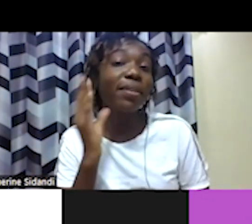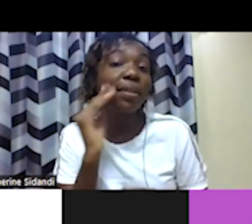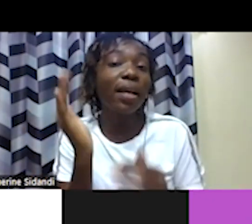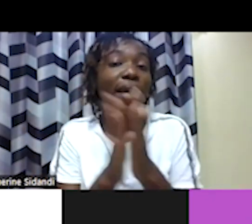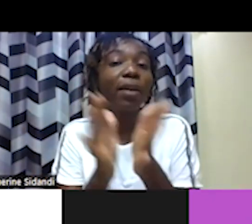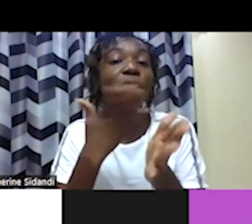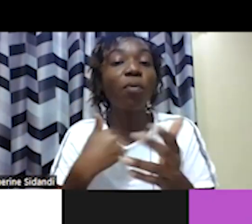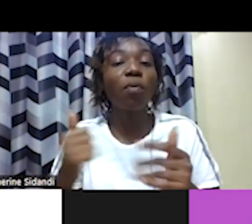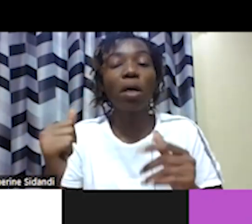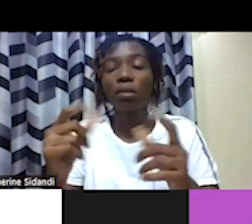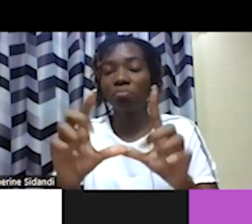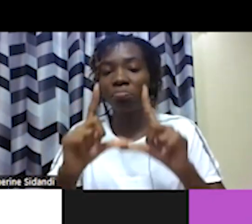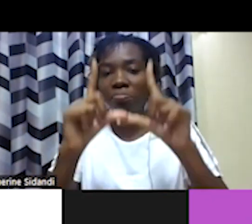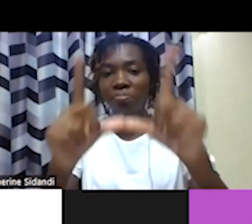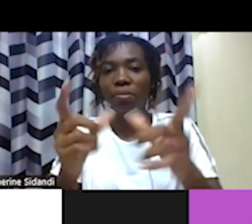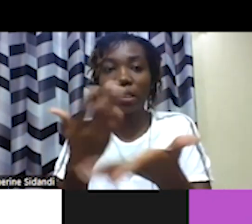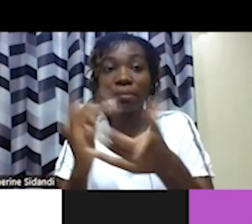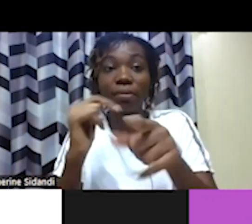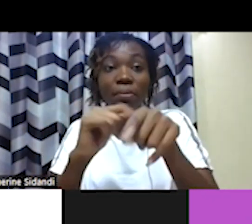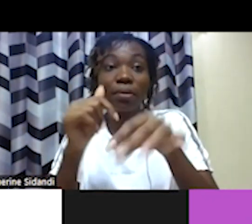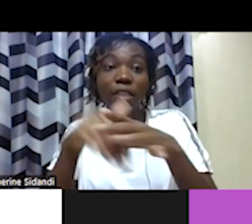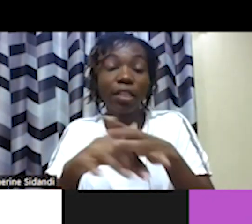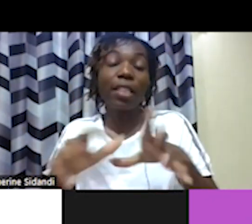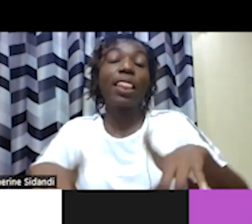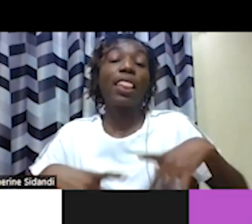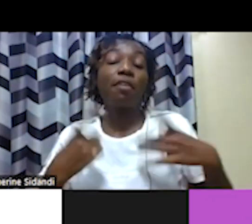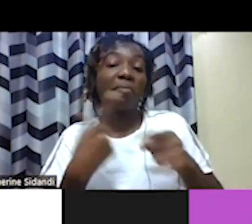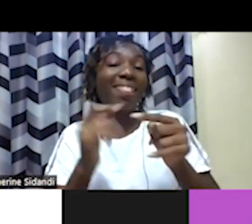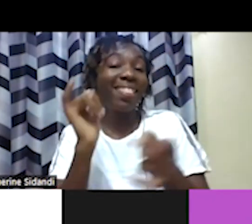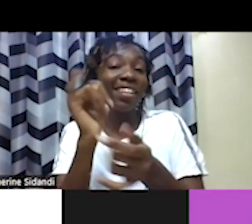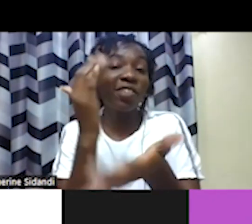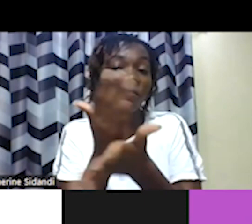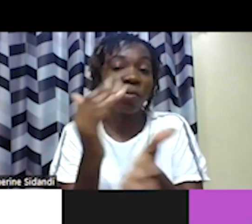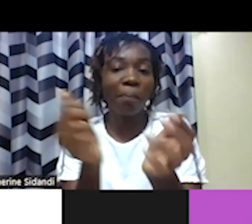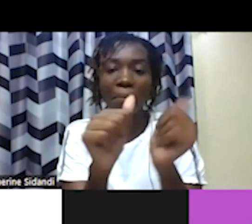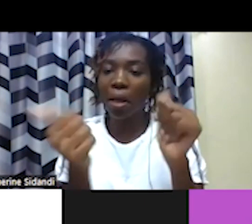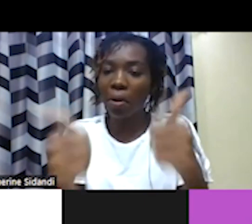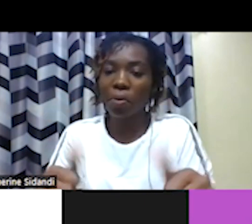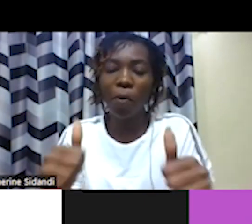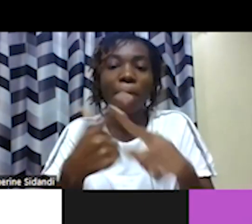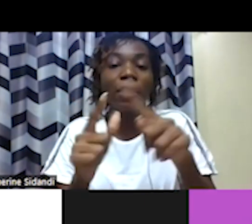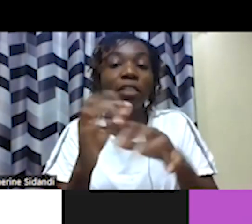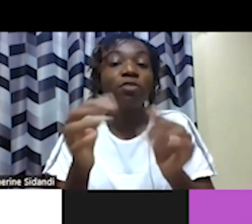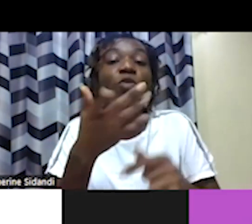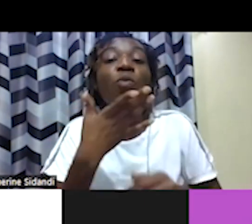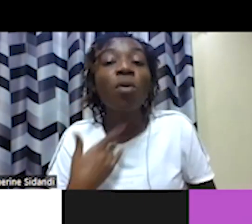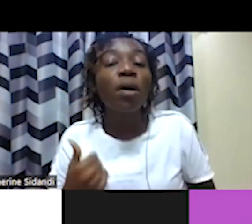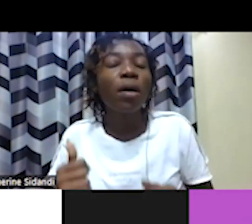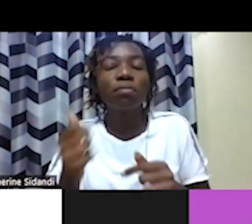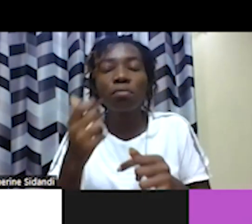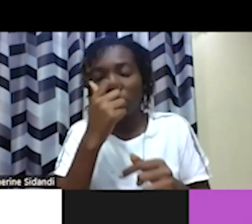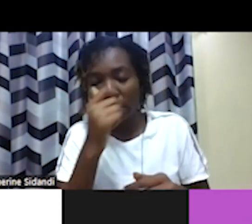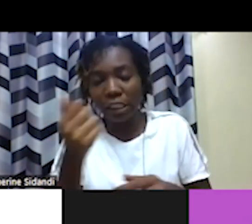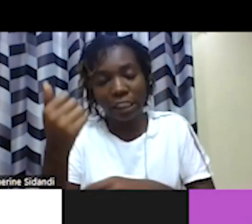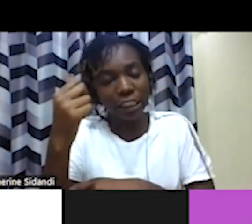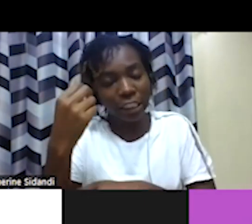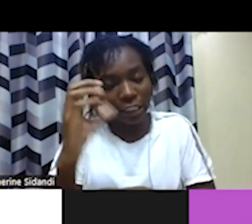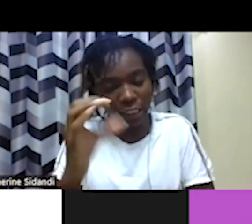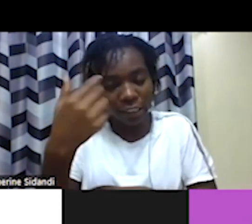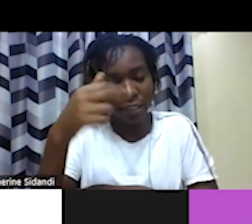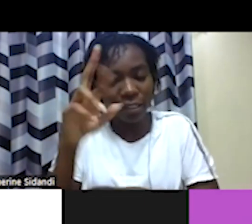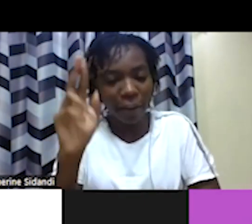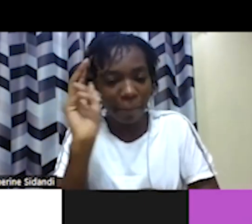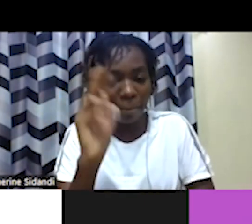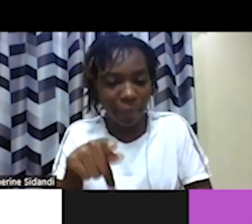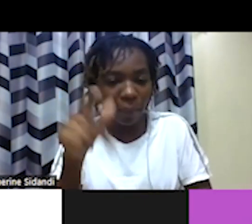be certified at some point in their lives. But that one is not confirmed yet. But at this point, if you wish to do your CHRP, please get in touch with me. I will tell you